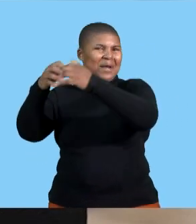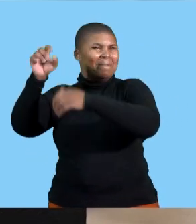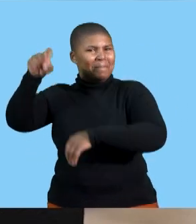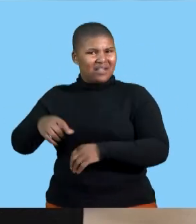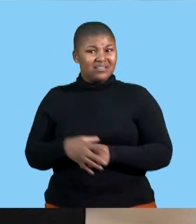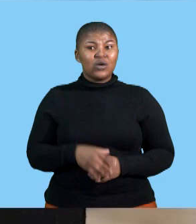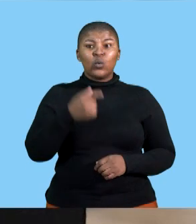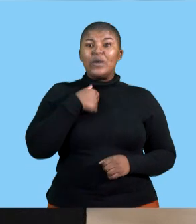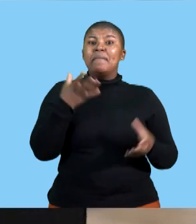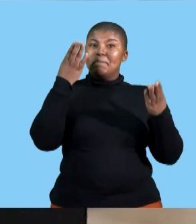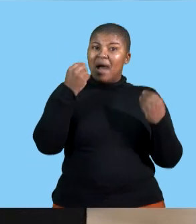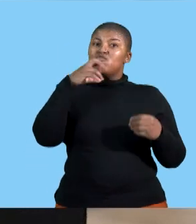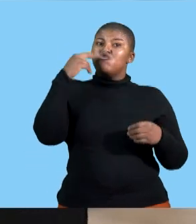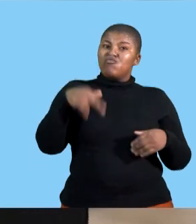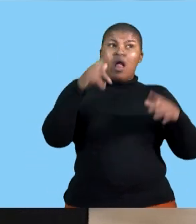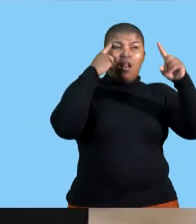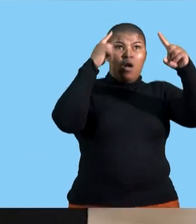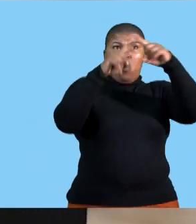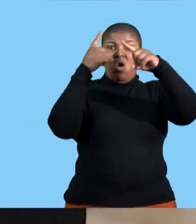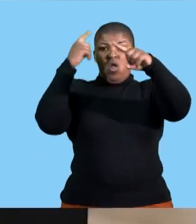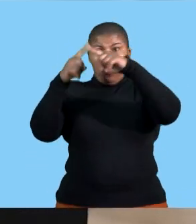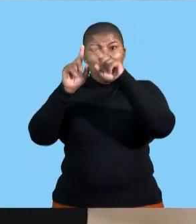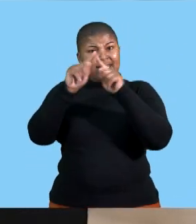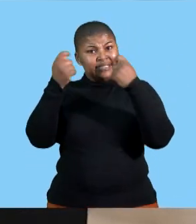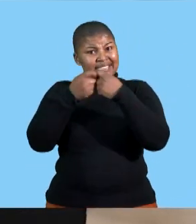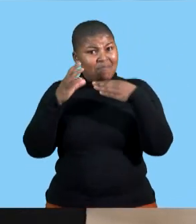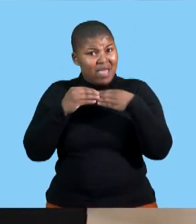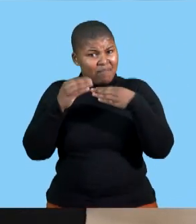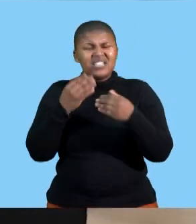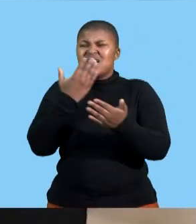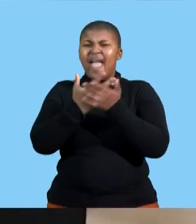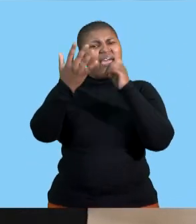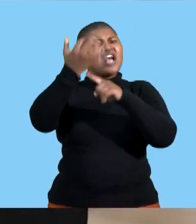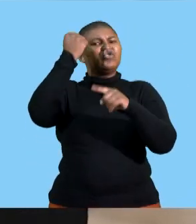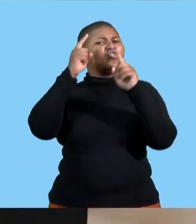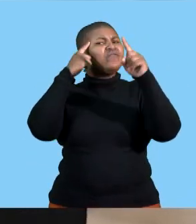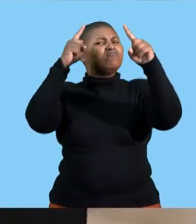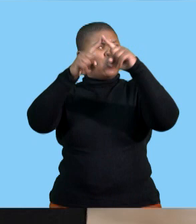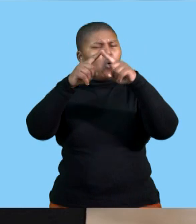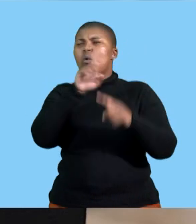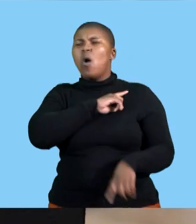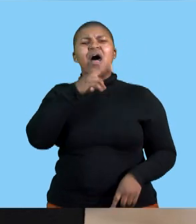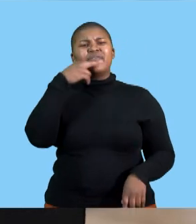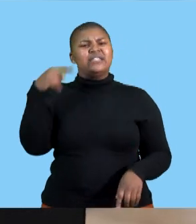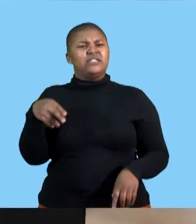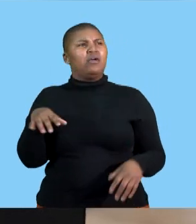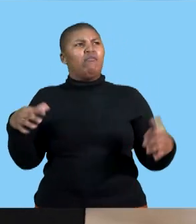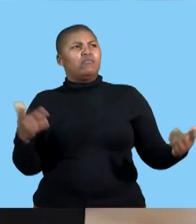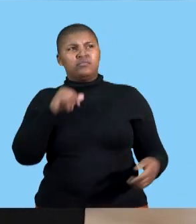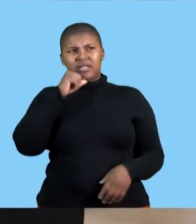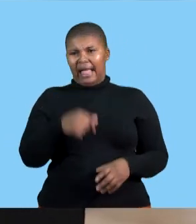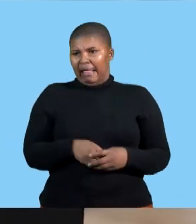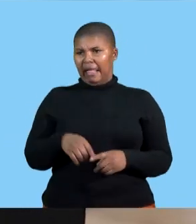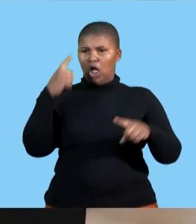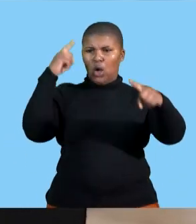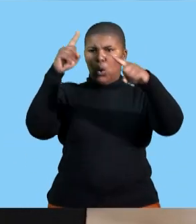realistic goals for our team members, those goals are going to be achievable because they are realistic. Unlike setting unrealistic goals which are not going